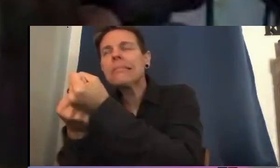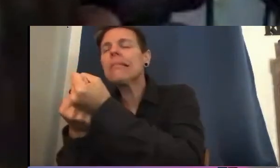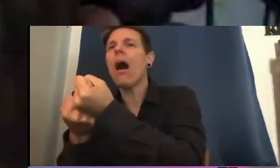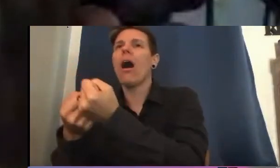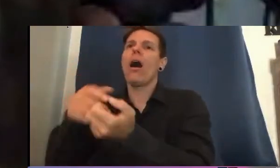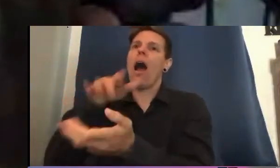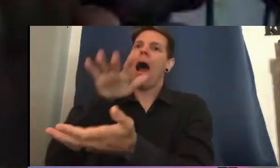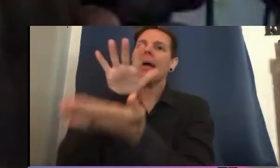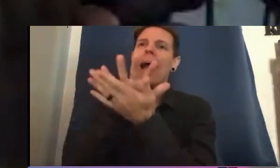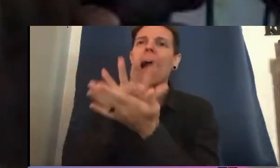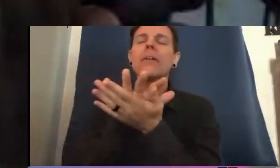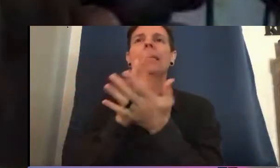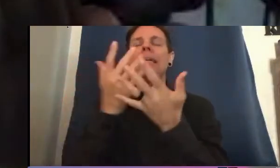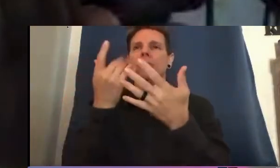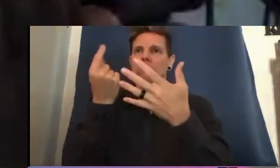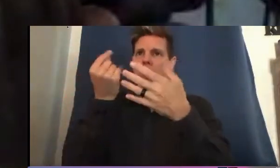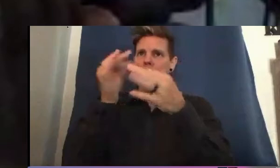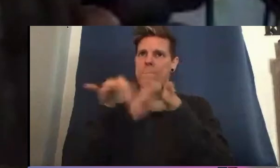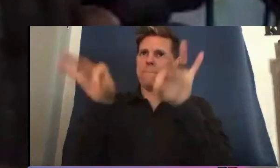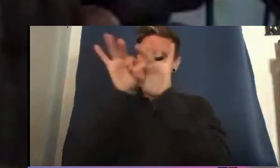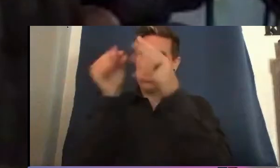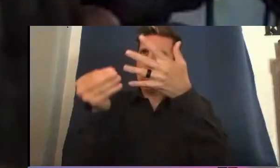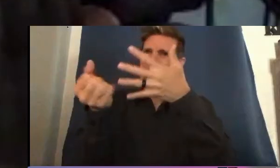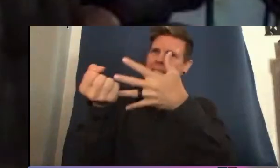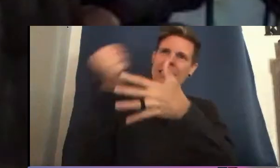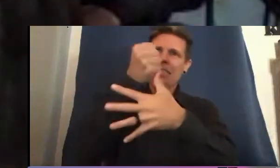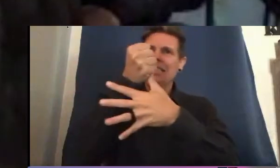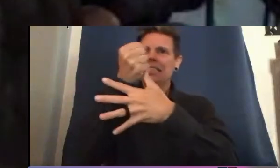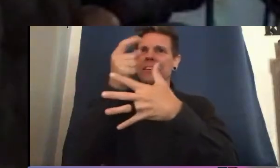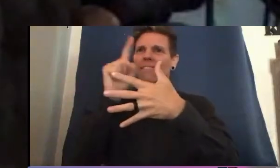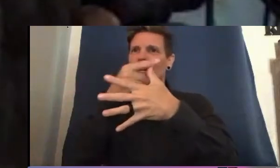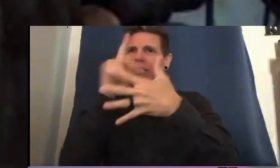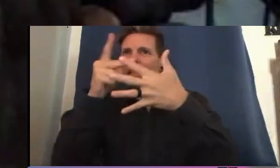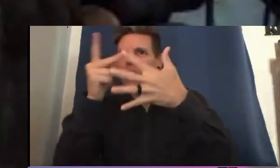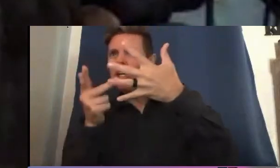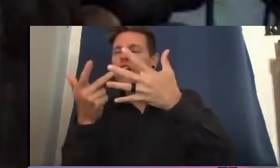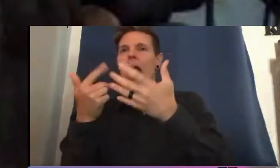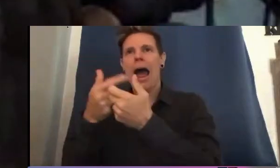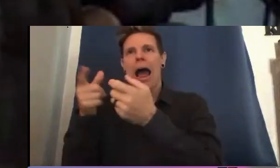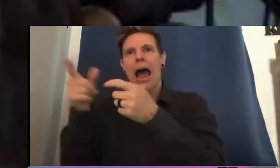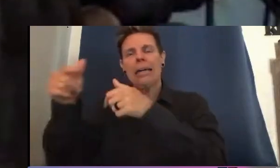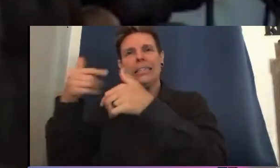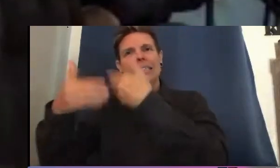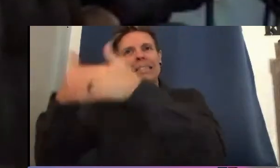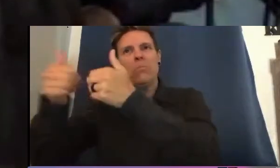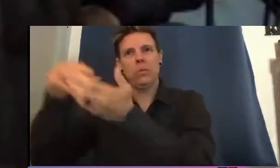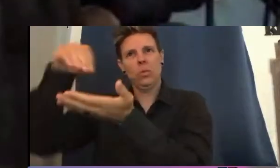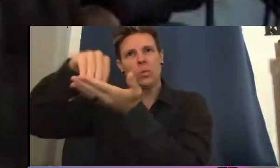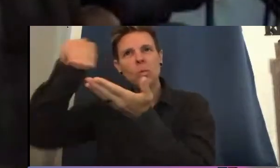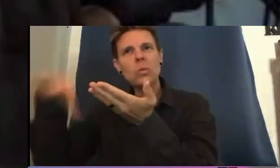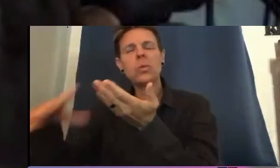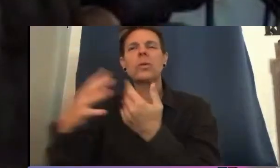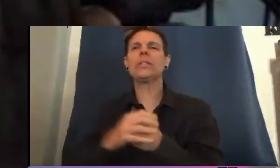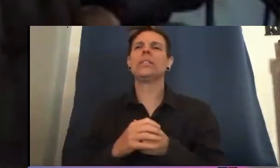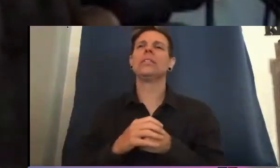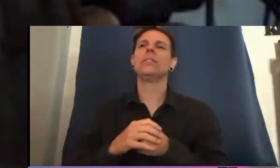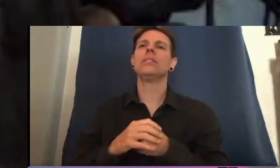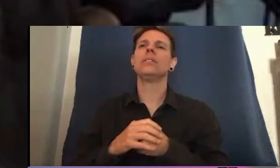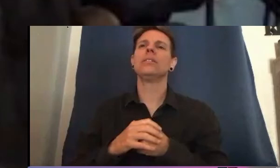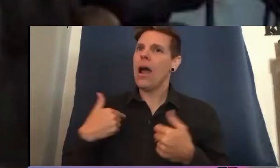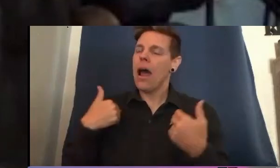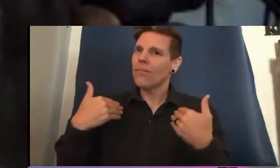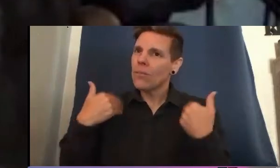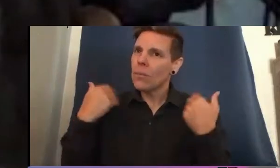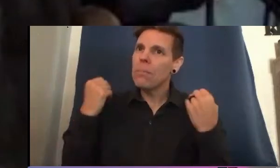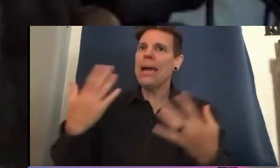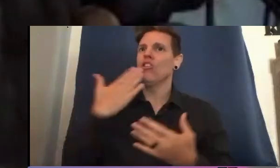priorities, and they are working with us. And so I do want you guys to know that we have a good working relationship and open,